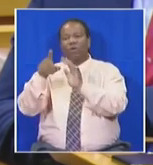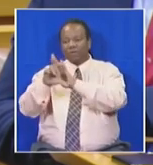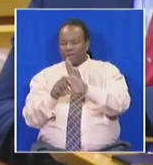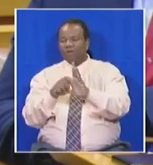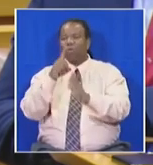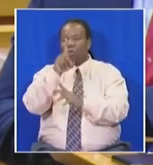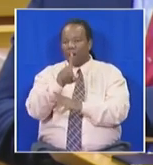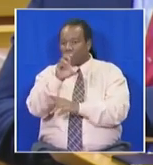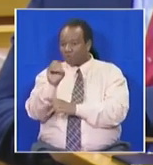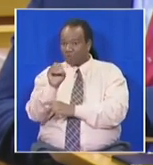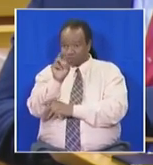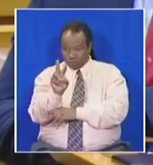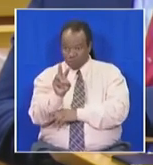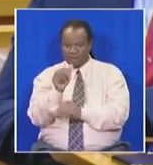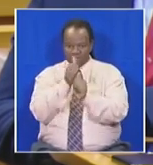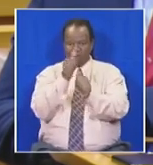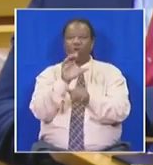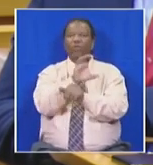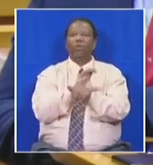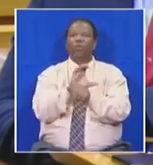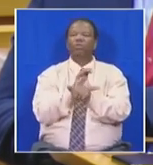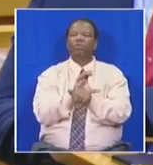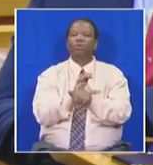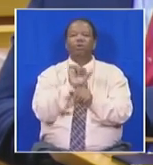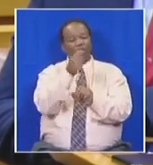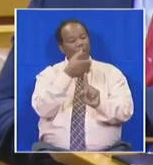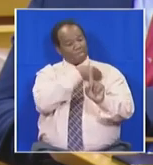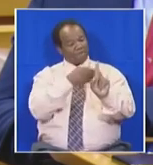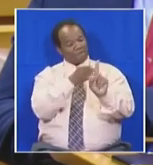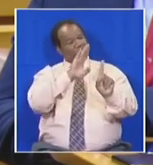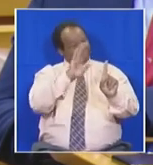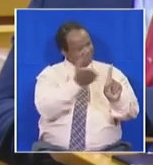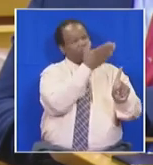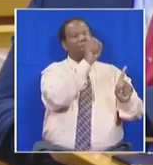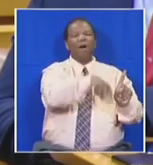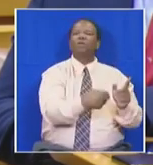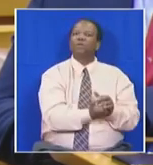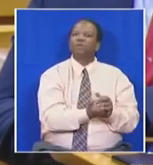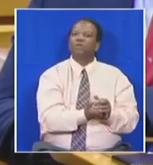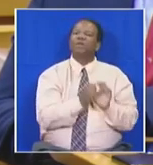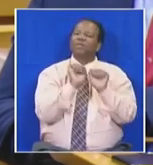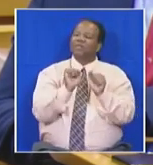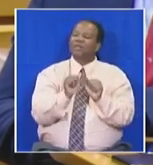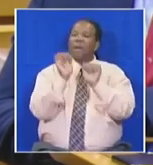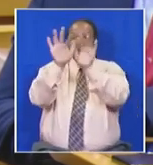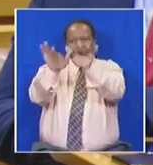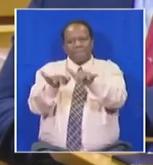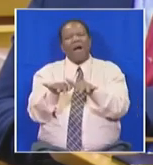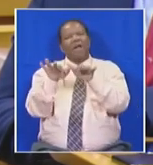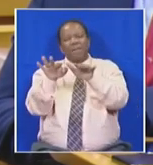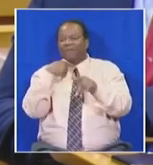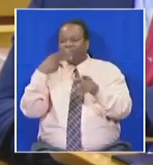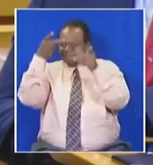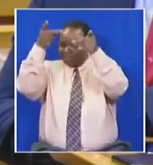our Constitution, vote of no confidence on the president. This parliament has decided not to remove